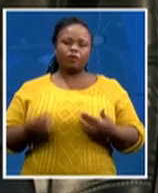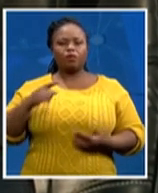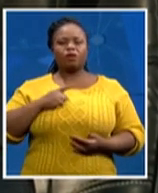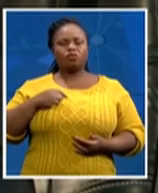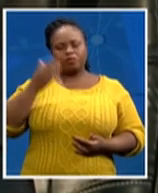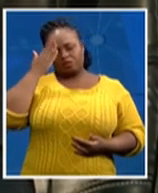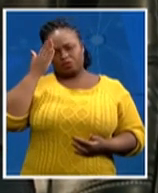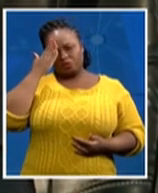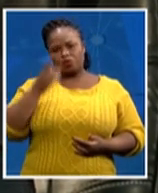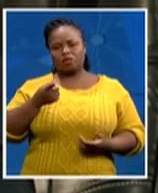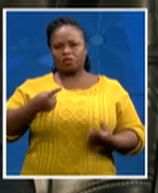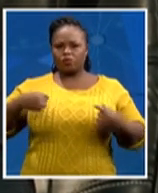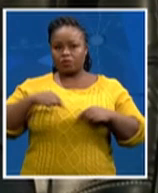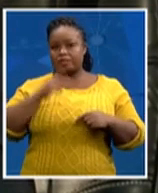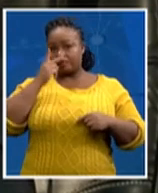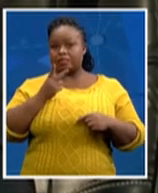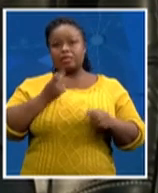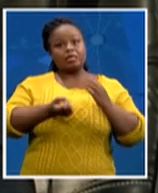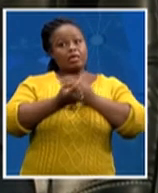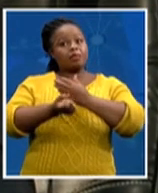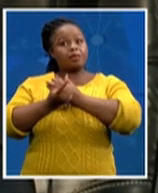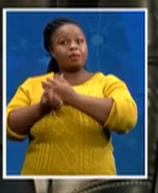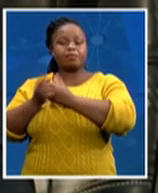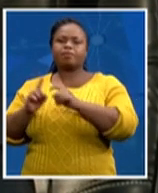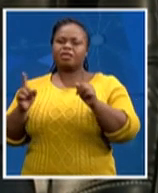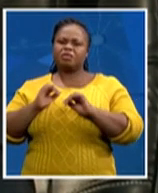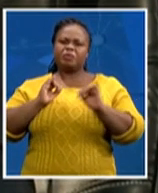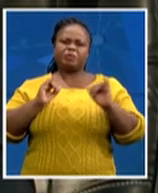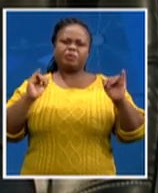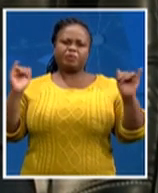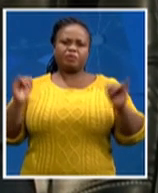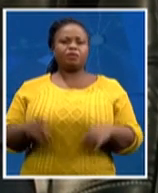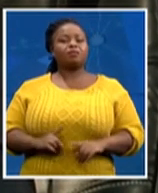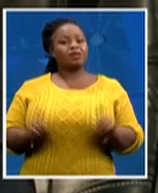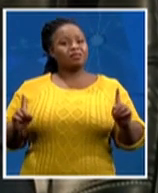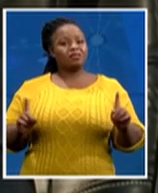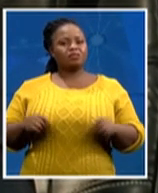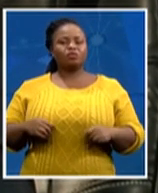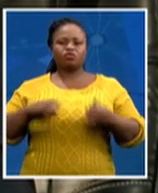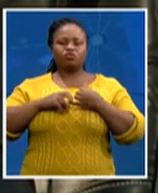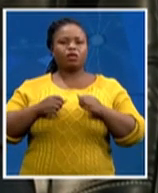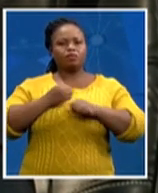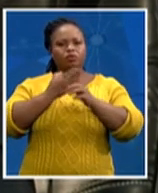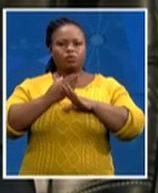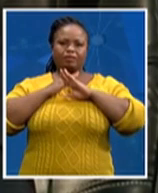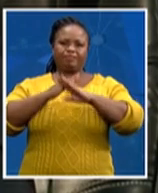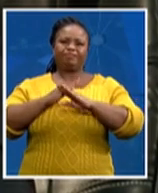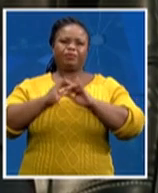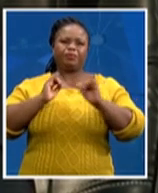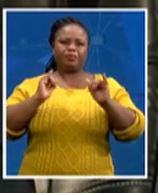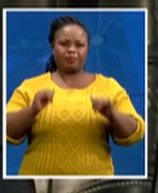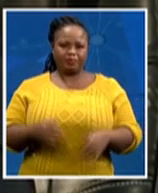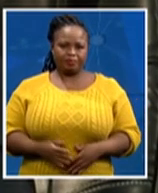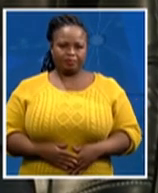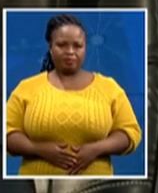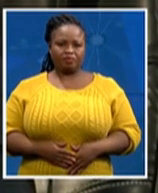it is increasing, should not escalate. It is up to us to